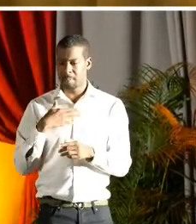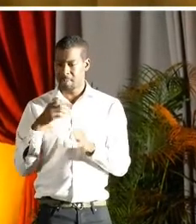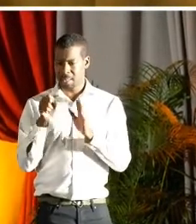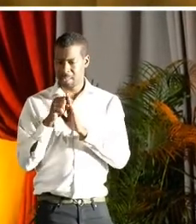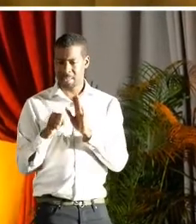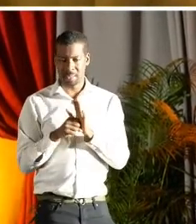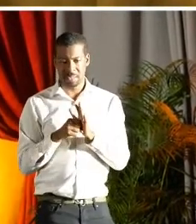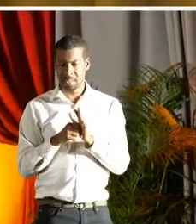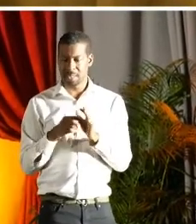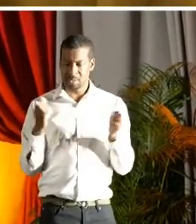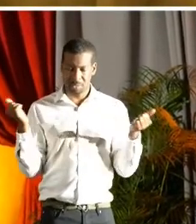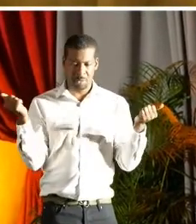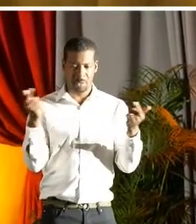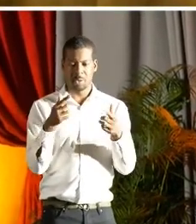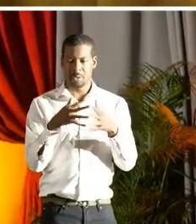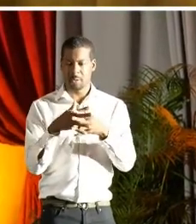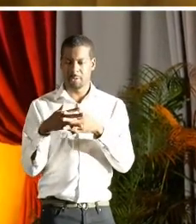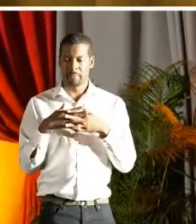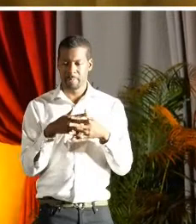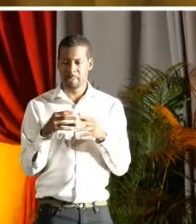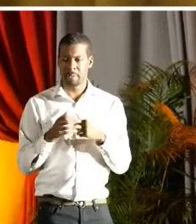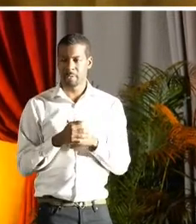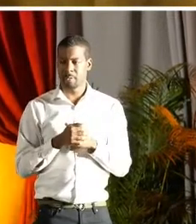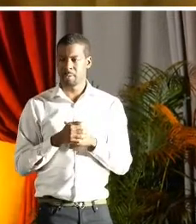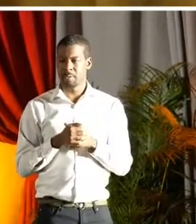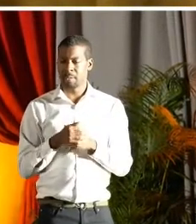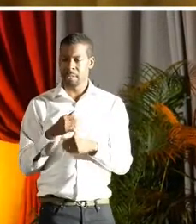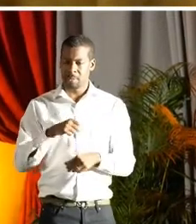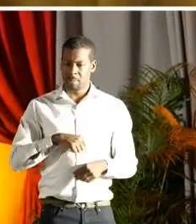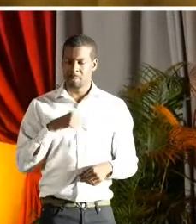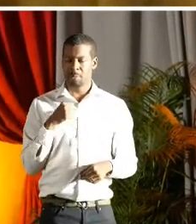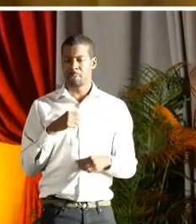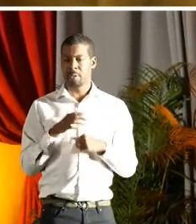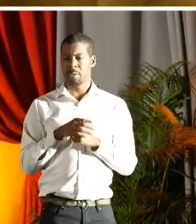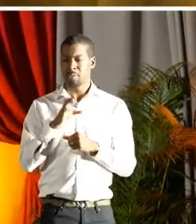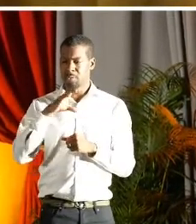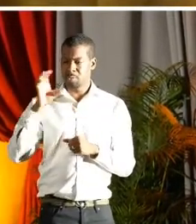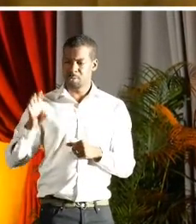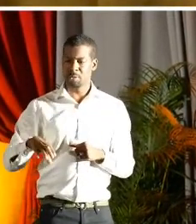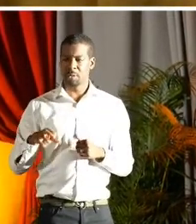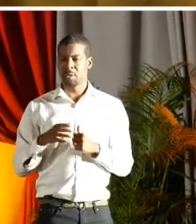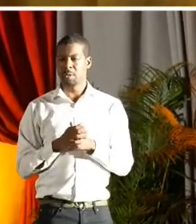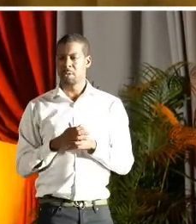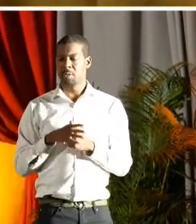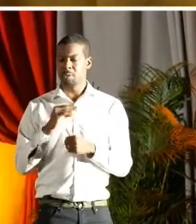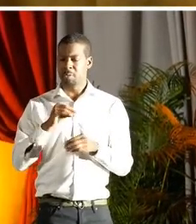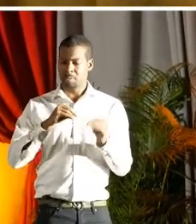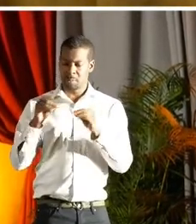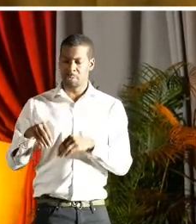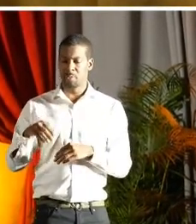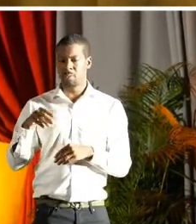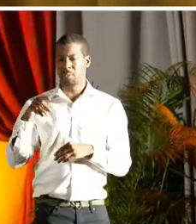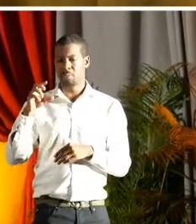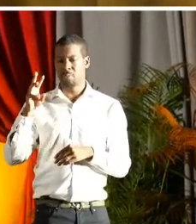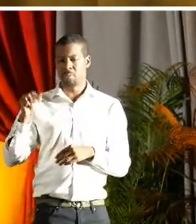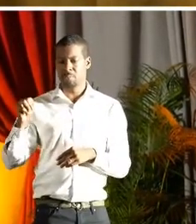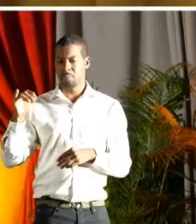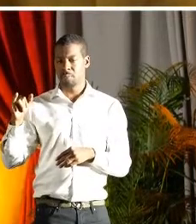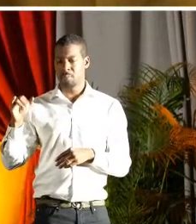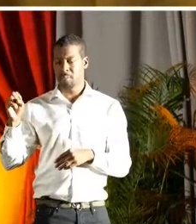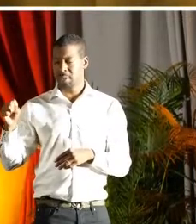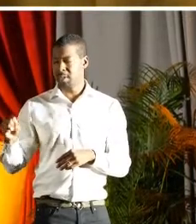the country, and I'm just proud to move from Detroit to come to Mississippi to be a part of that continuum because the struggle